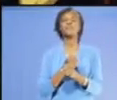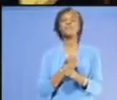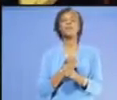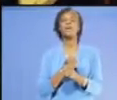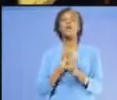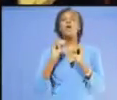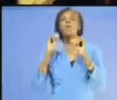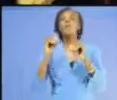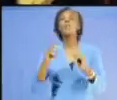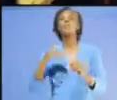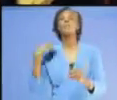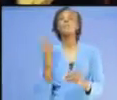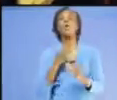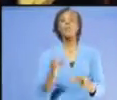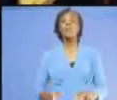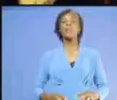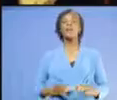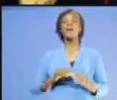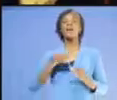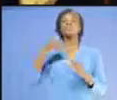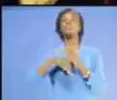placing our lives in your hand.